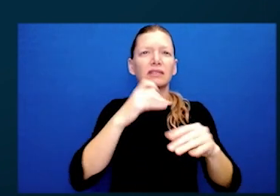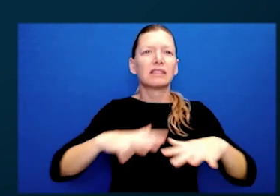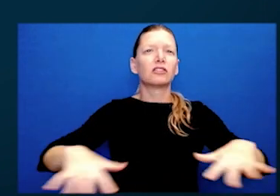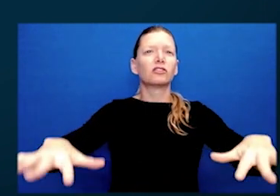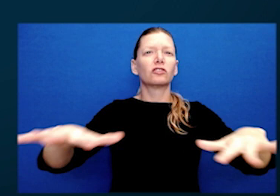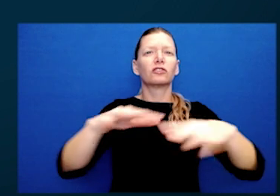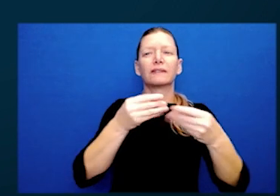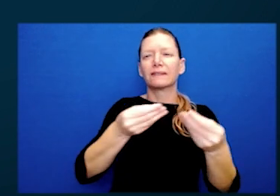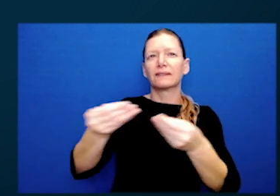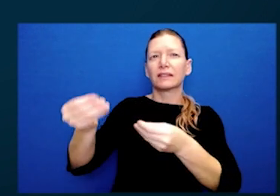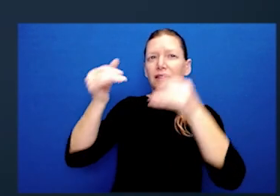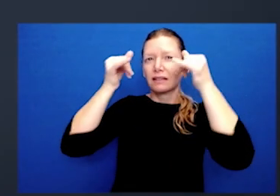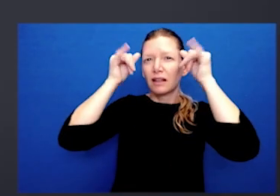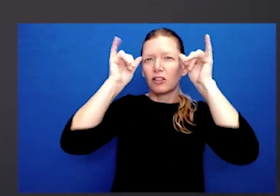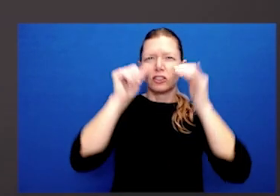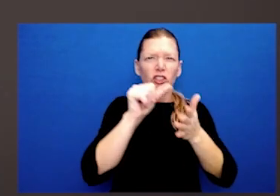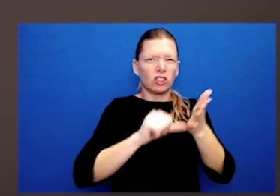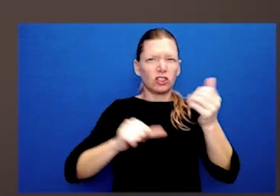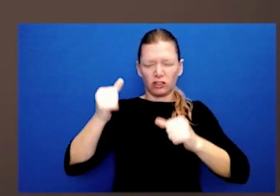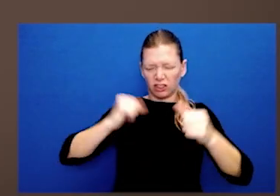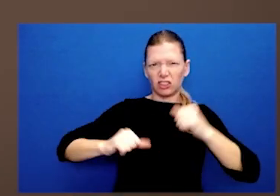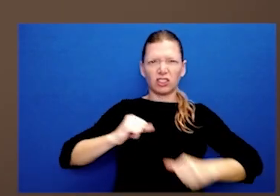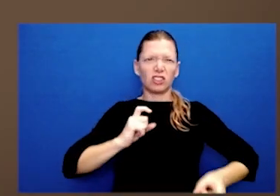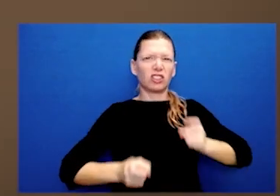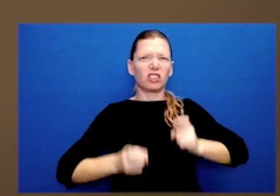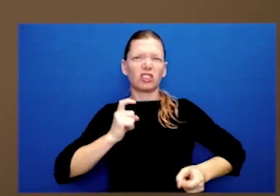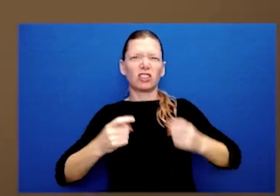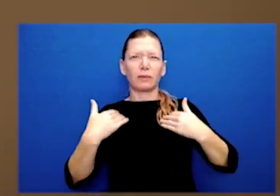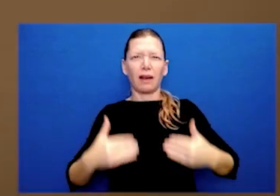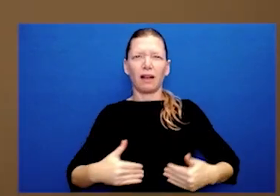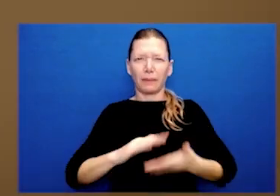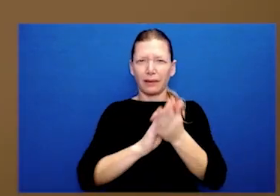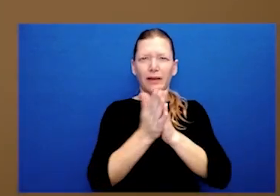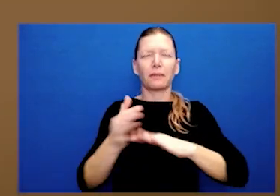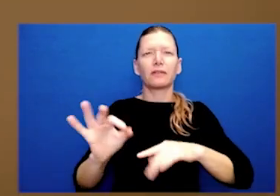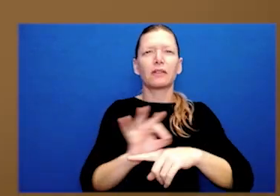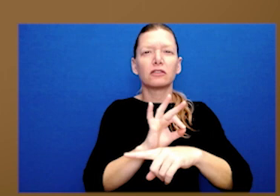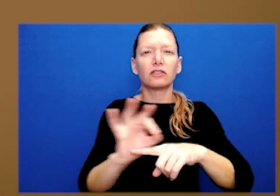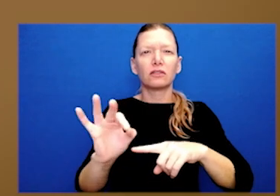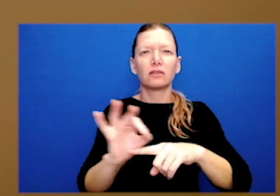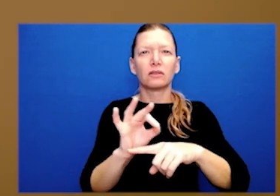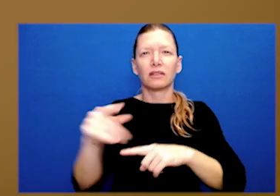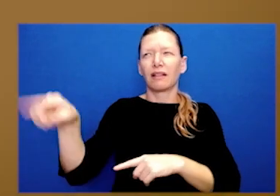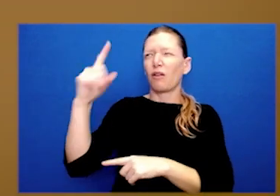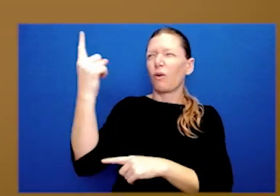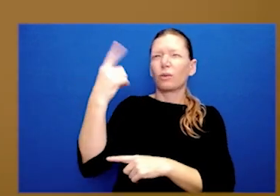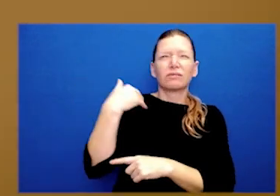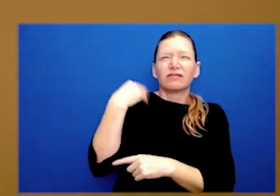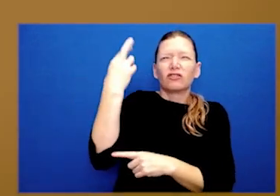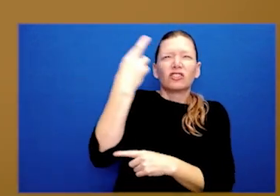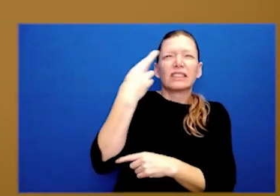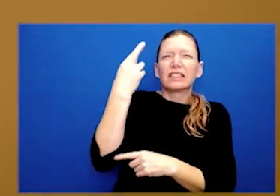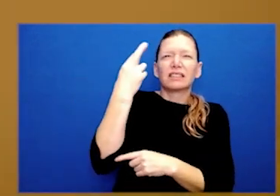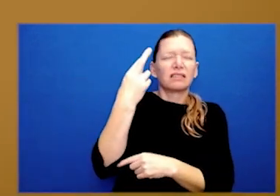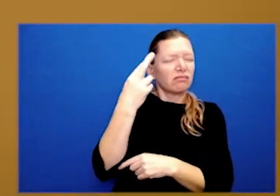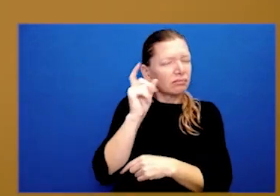our desert to feed cattle. Surgeries to coerce body to be functional. They always have